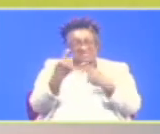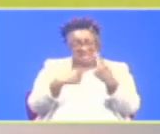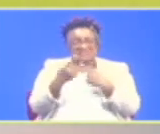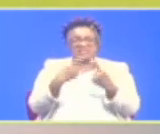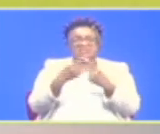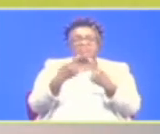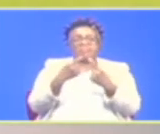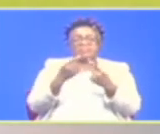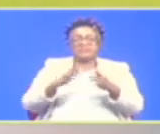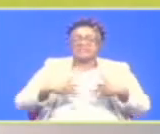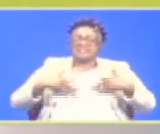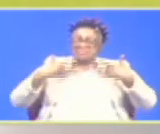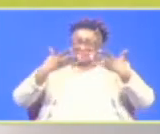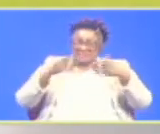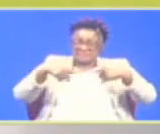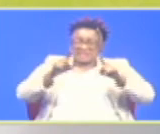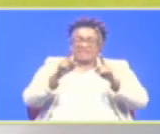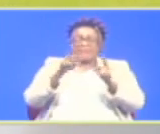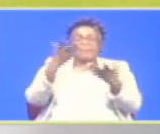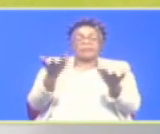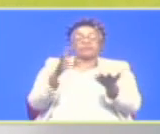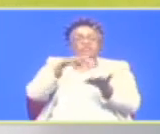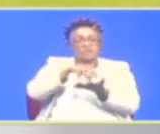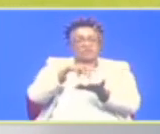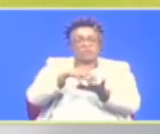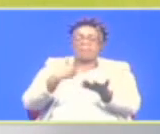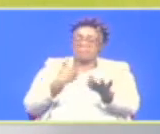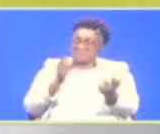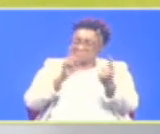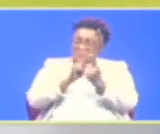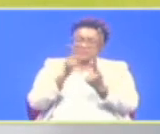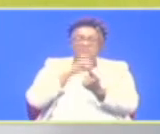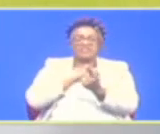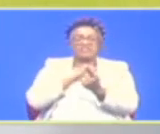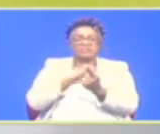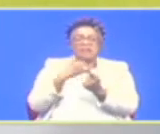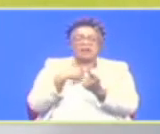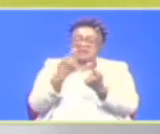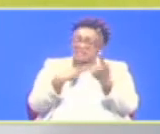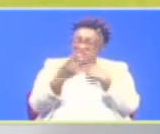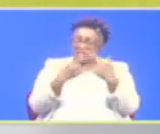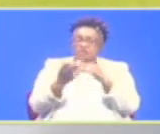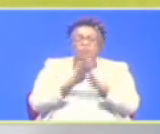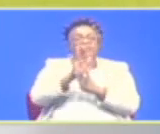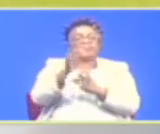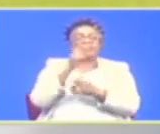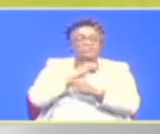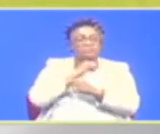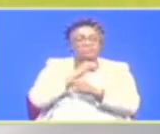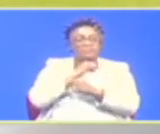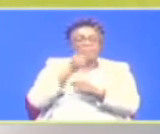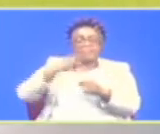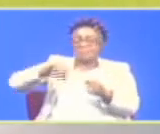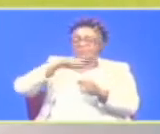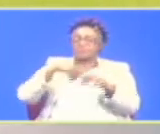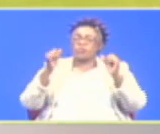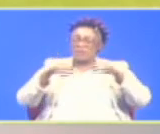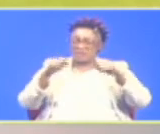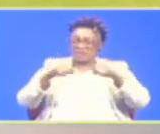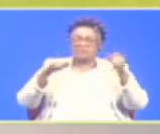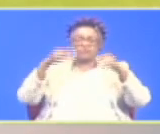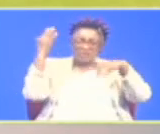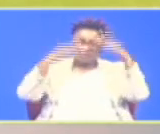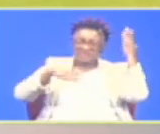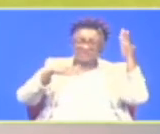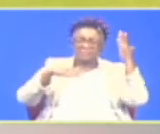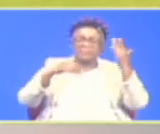just express themselves and find out what is the situation. I met them. I had a discussion with them. And we agreed that the University of